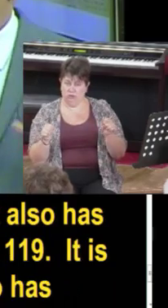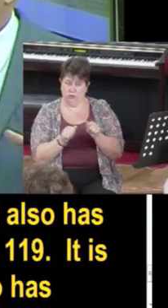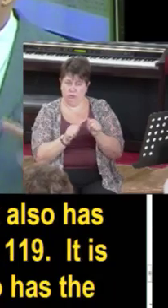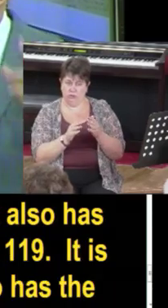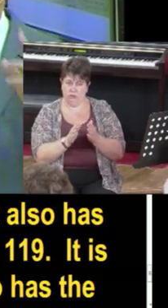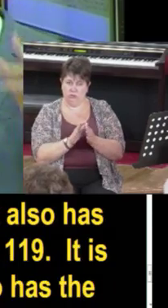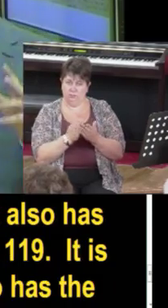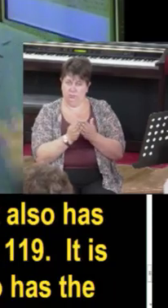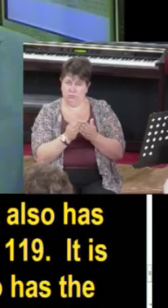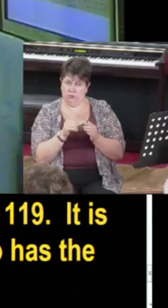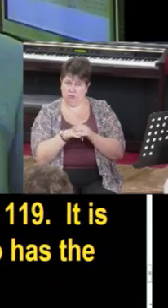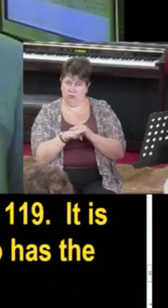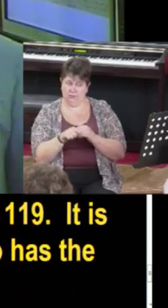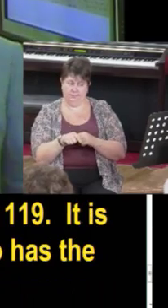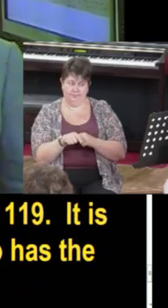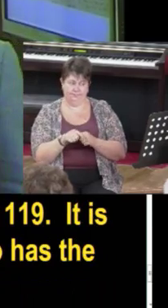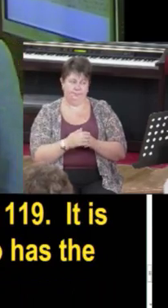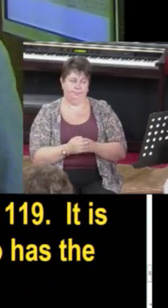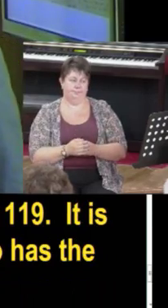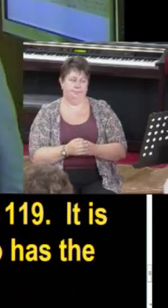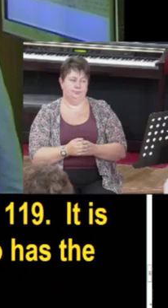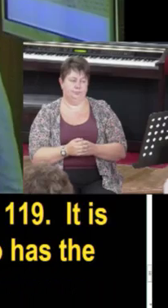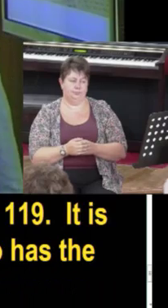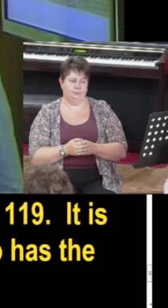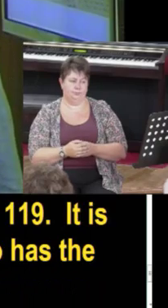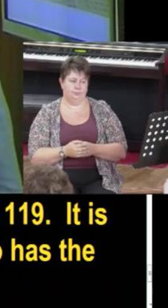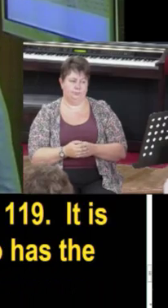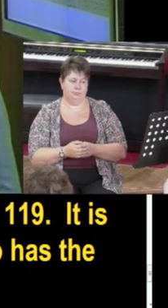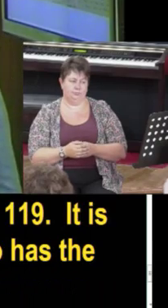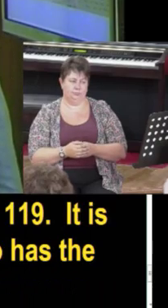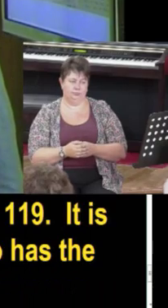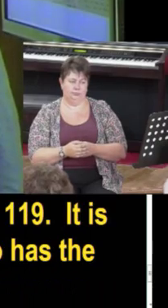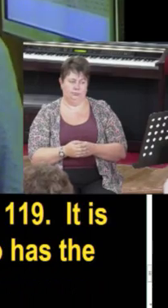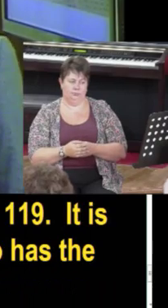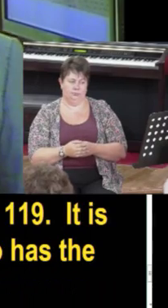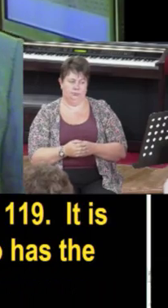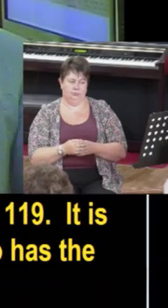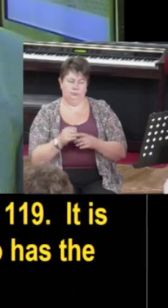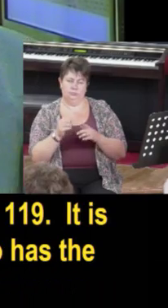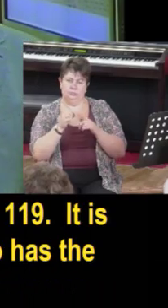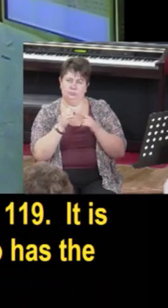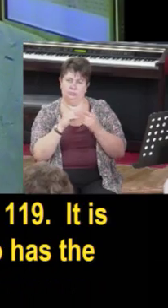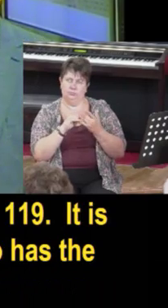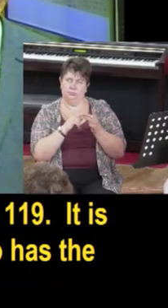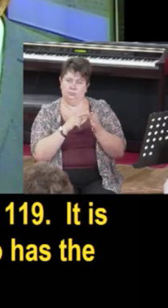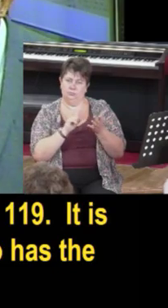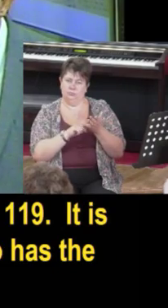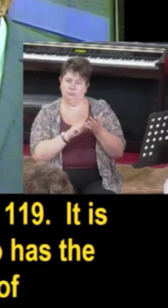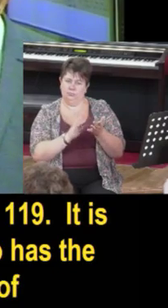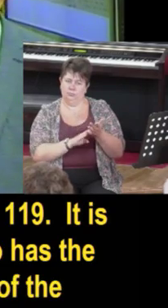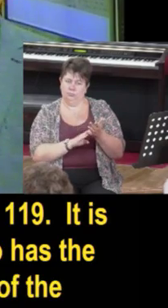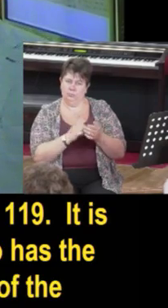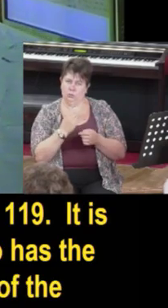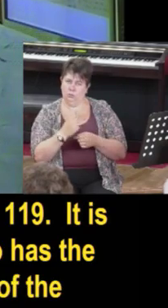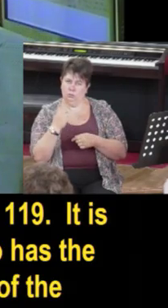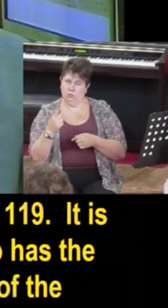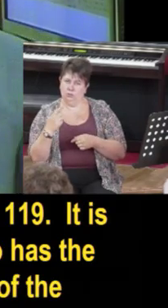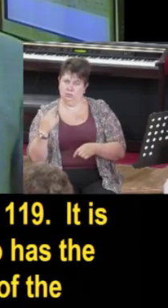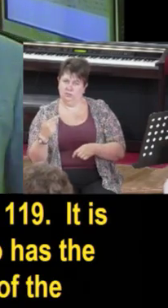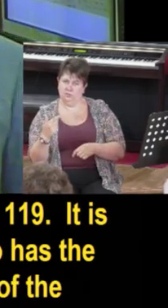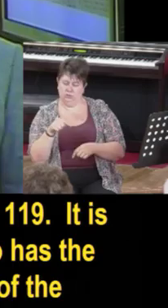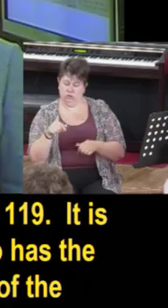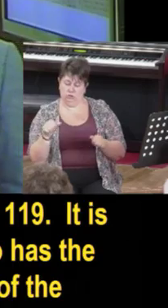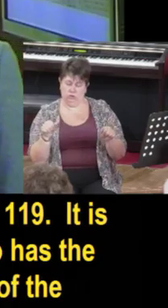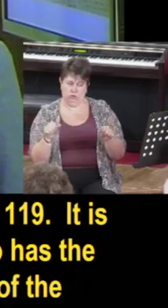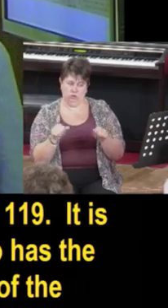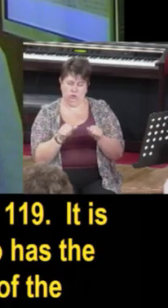book in the whole of Holy Scripture, and that is Psalm 117, the